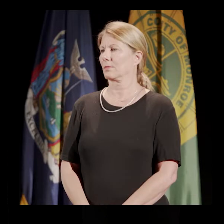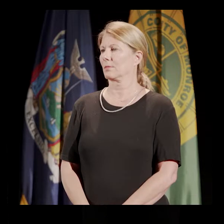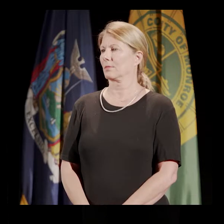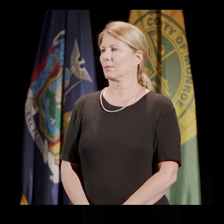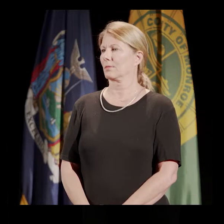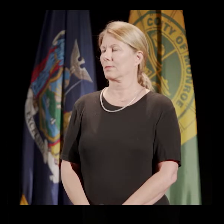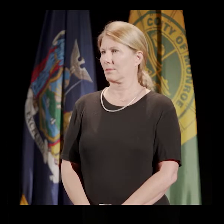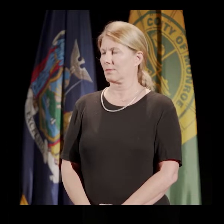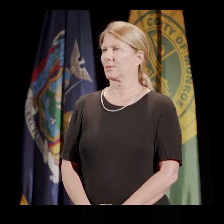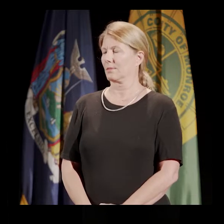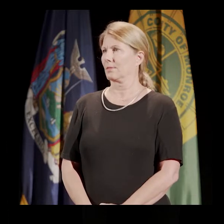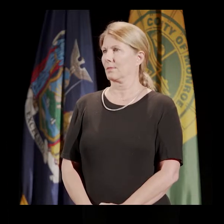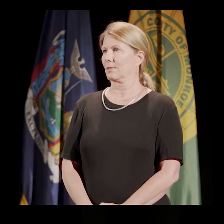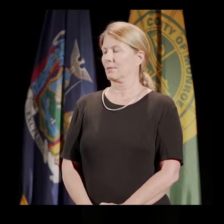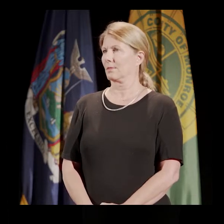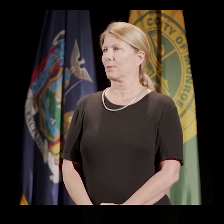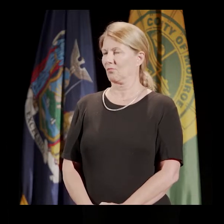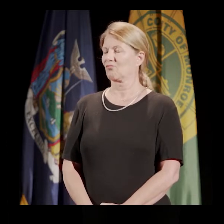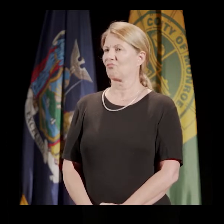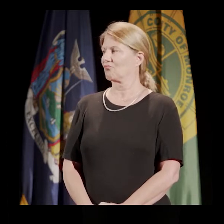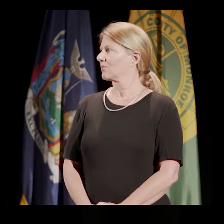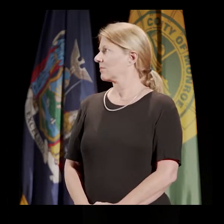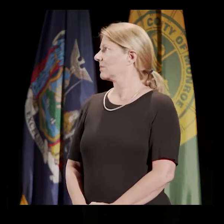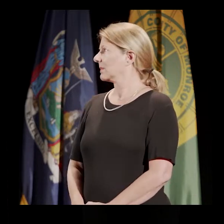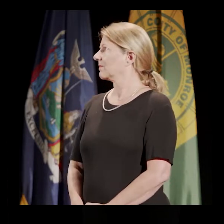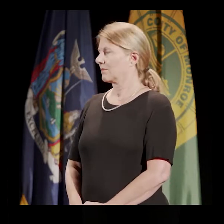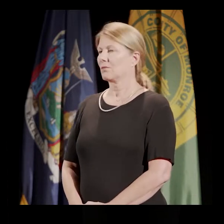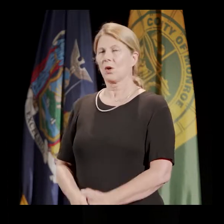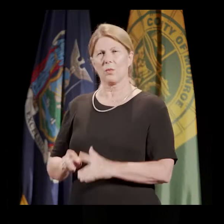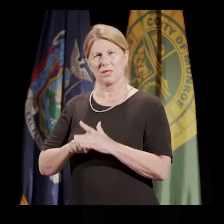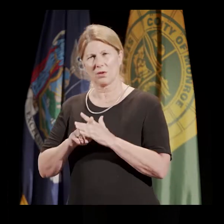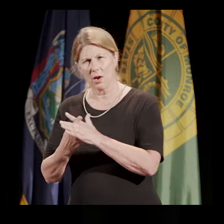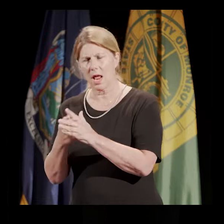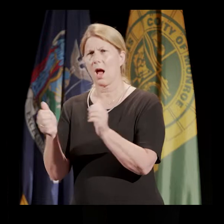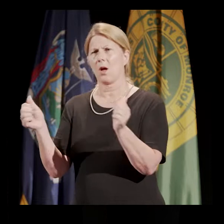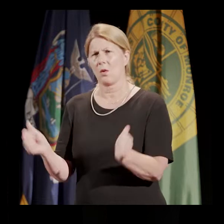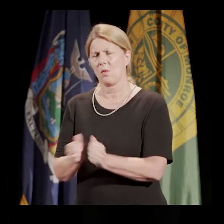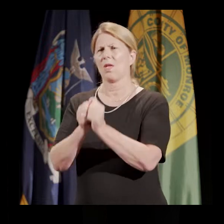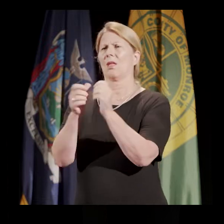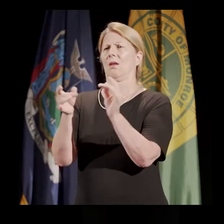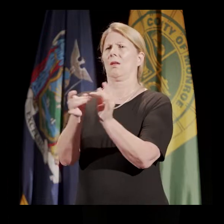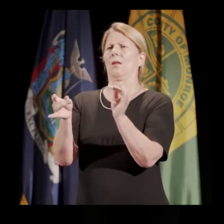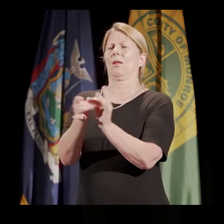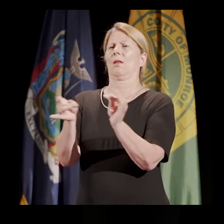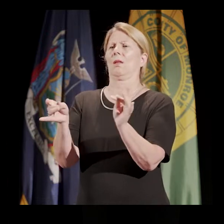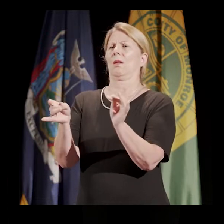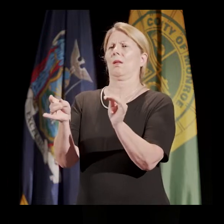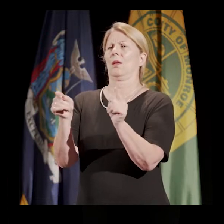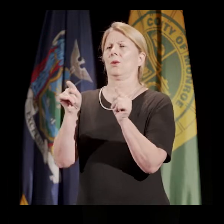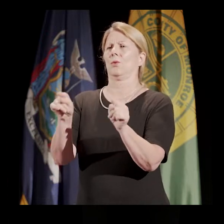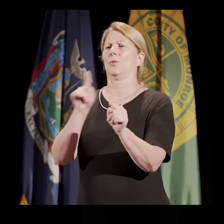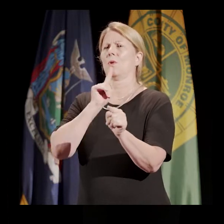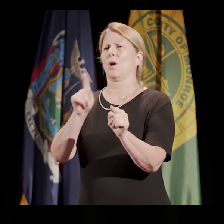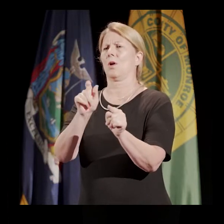You know, we started out asking if you were all in, and it's music to my ears, because in my first 7